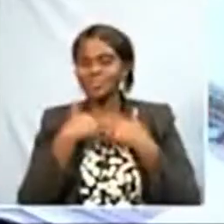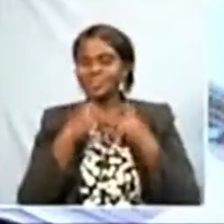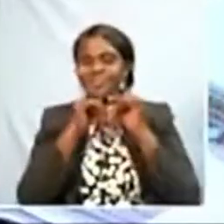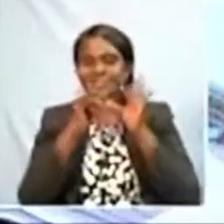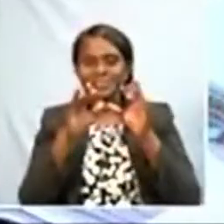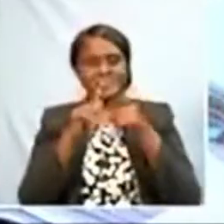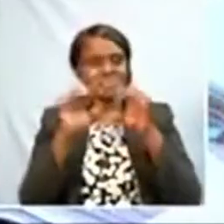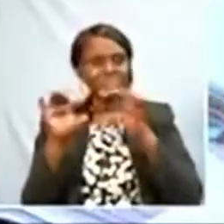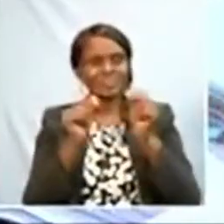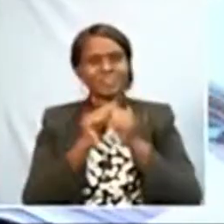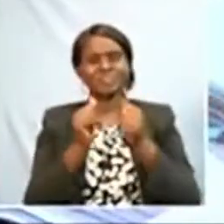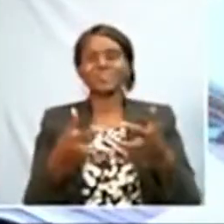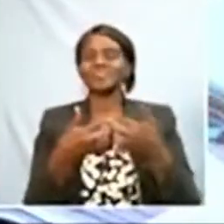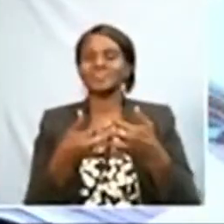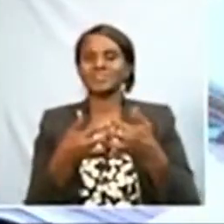do with engineering.